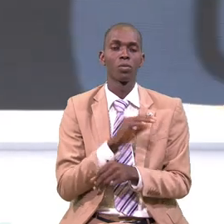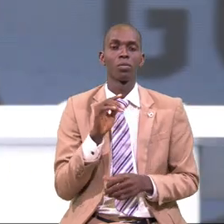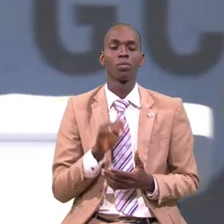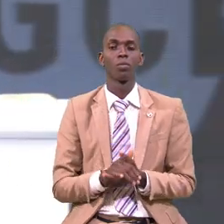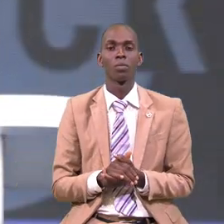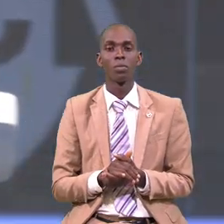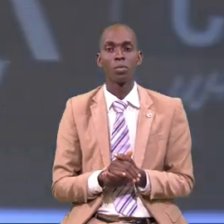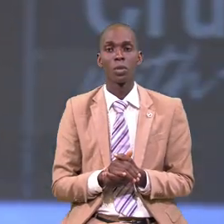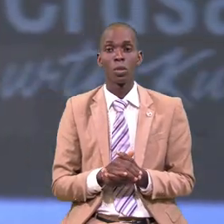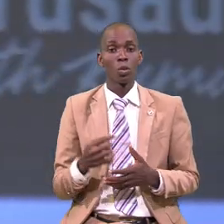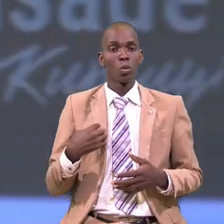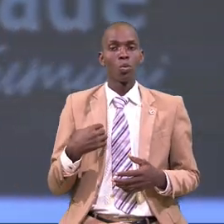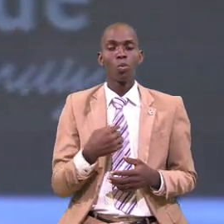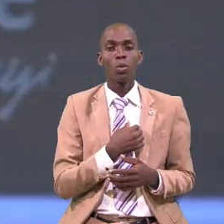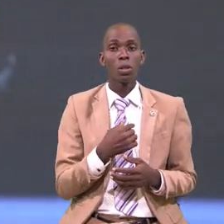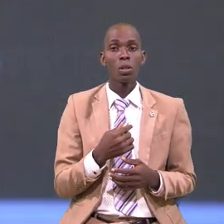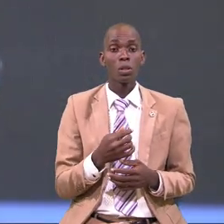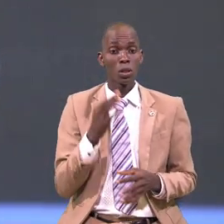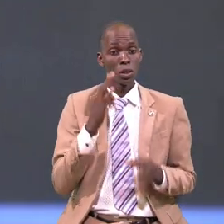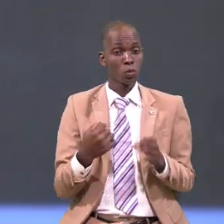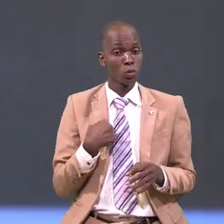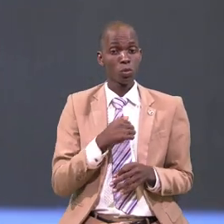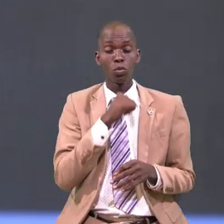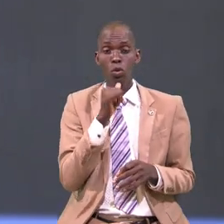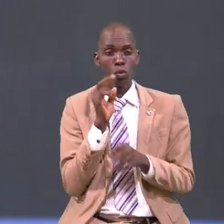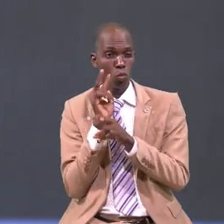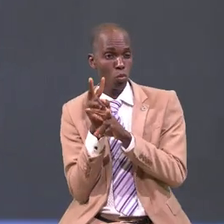When we're not watchful, we're careless.